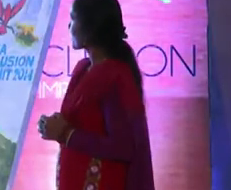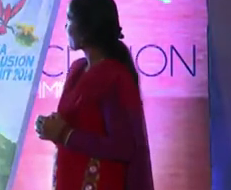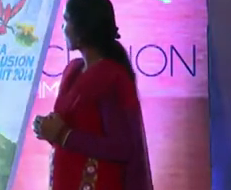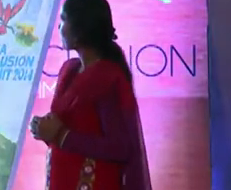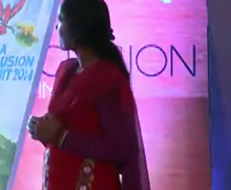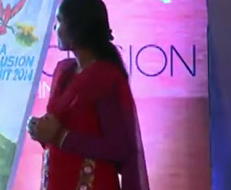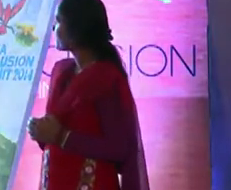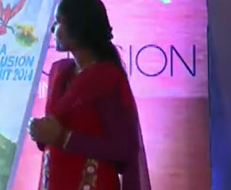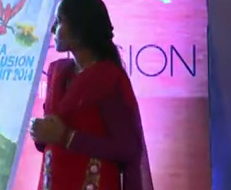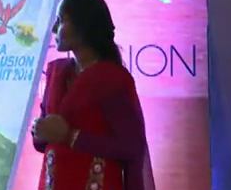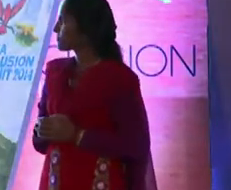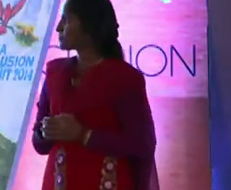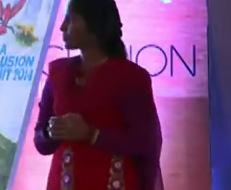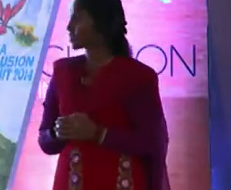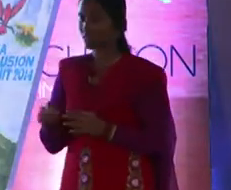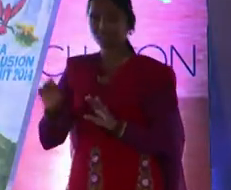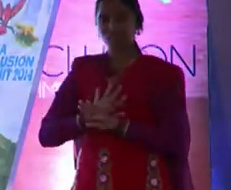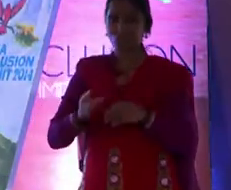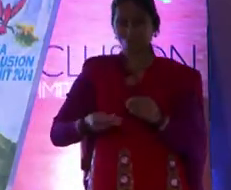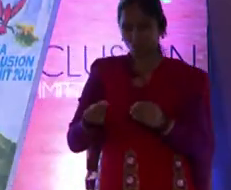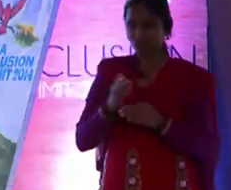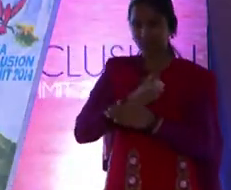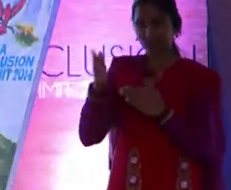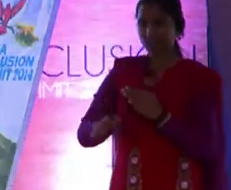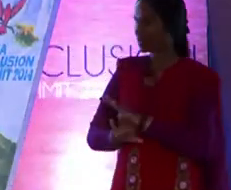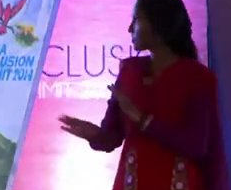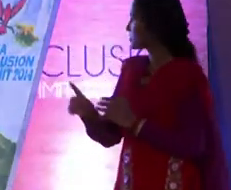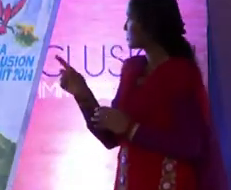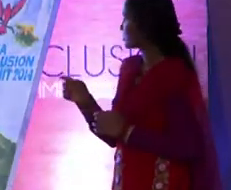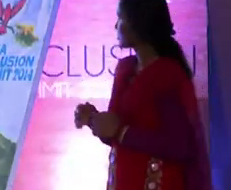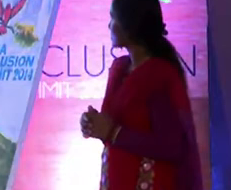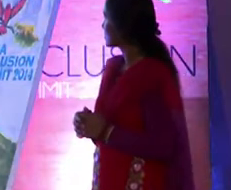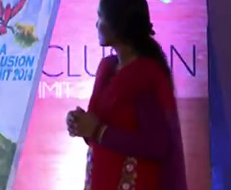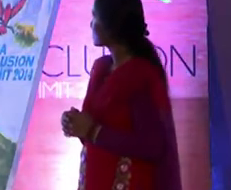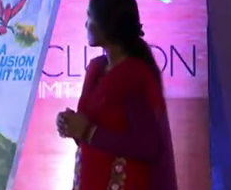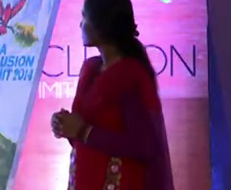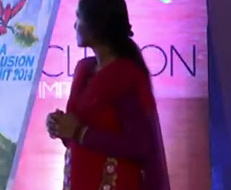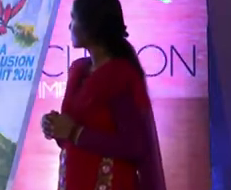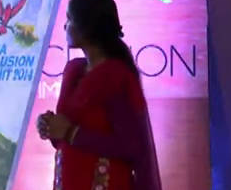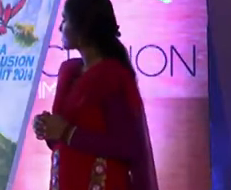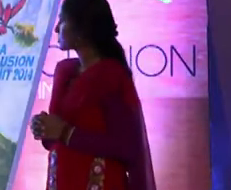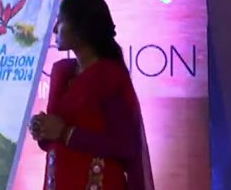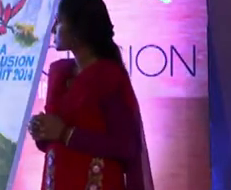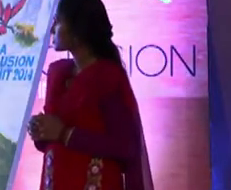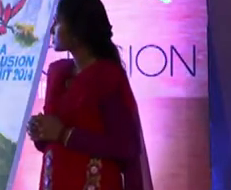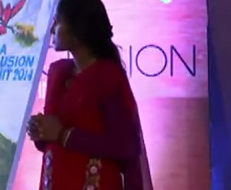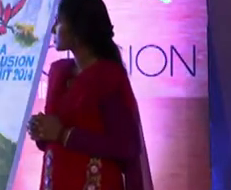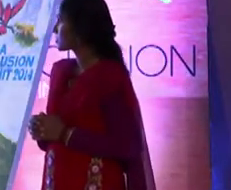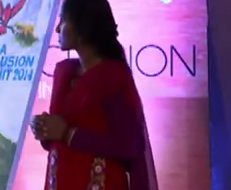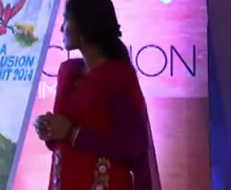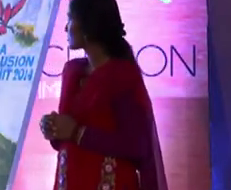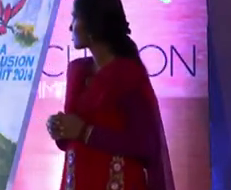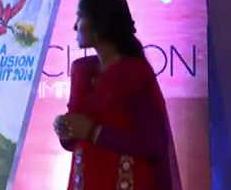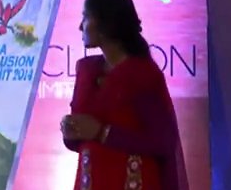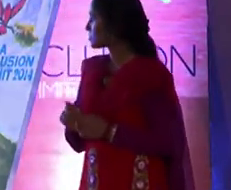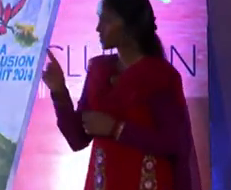I have almost come to the end of my presentation. I had a lot here, but of course, it will take a lot of